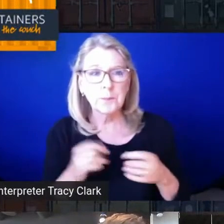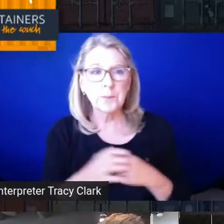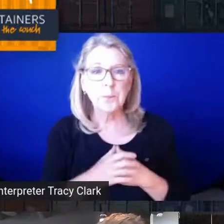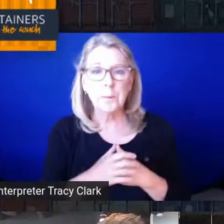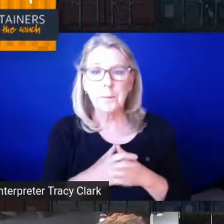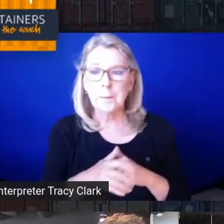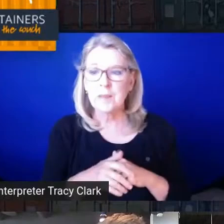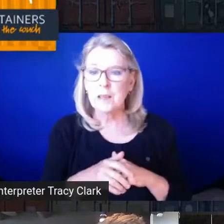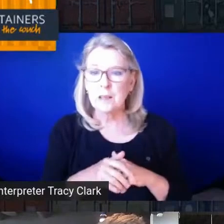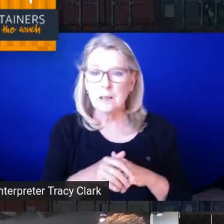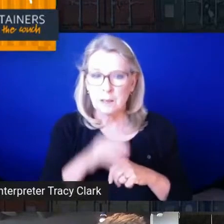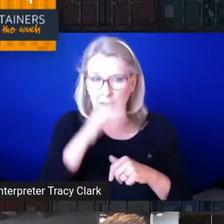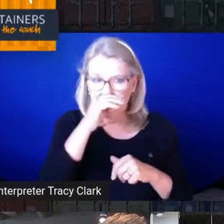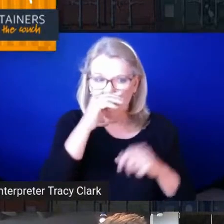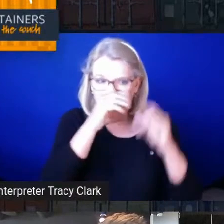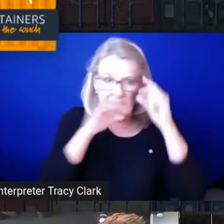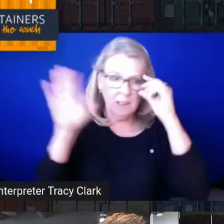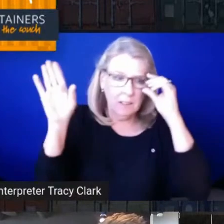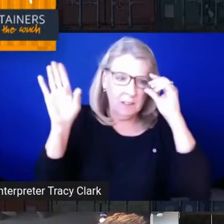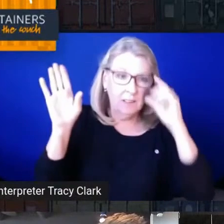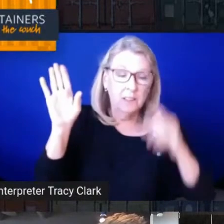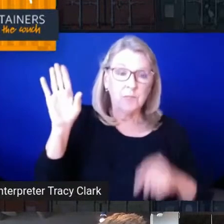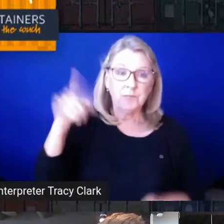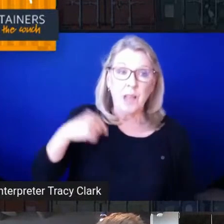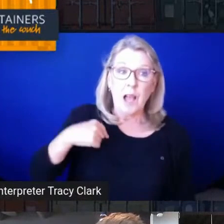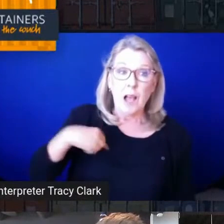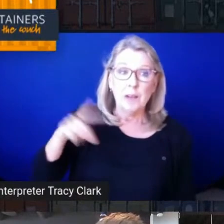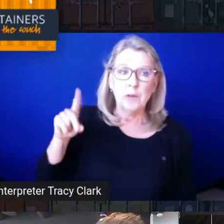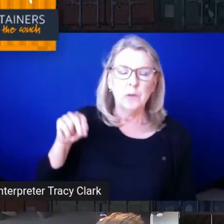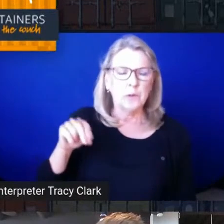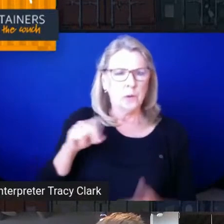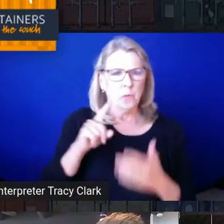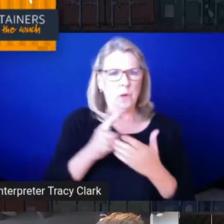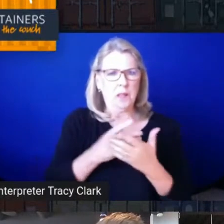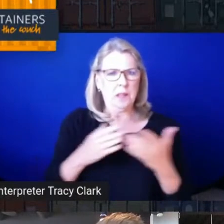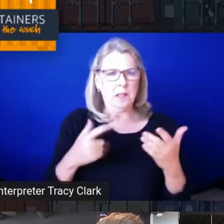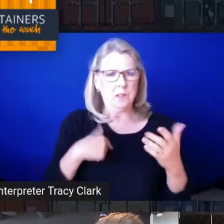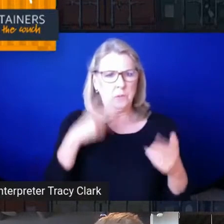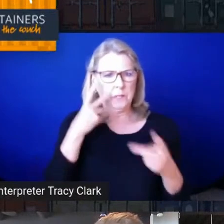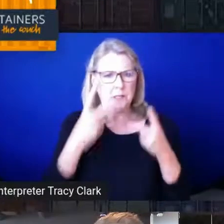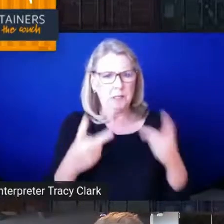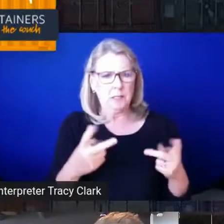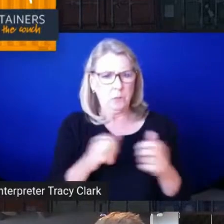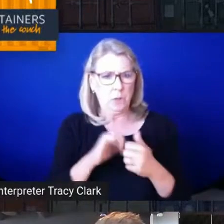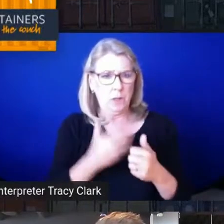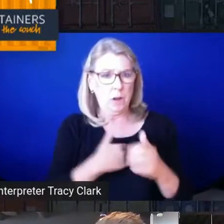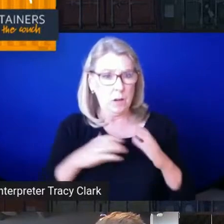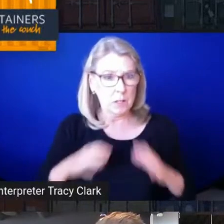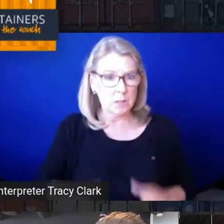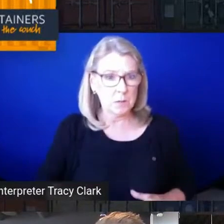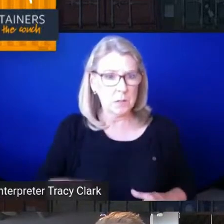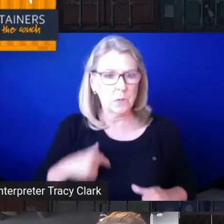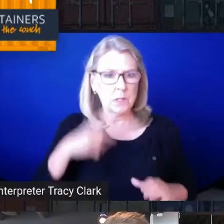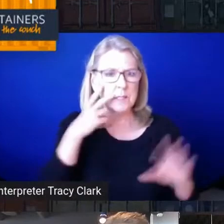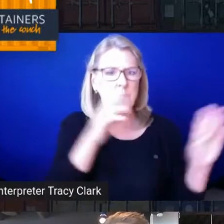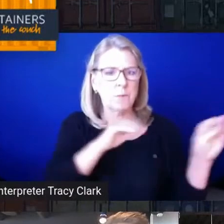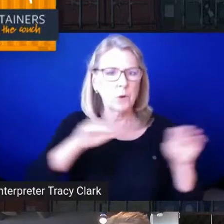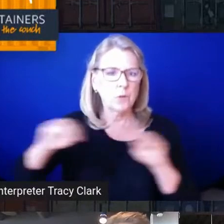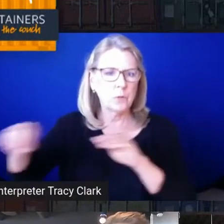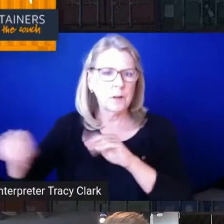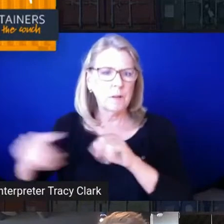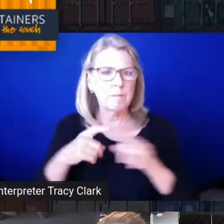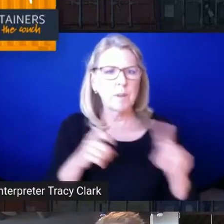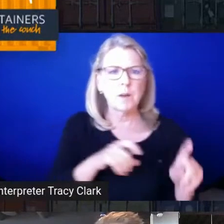I'd love to. Yeah, I mean, I think like one of the things that we see with our customers is a movement from kind of, I'm going to call it siloed